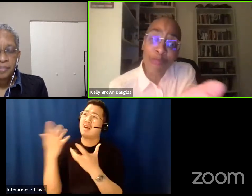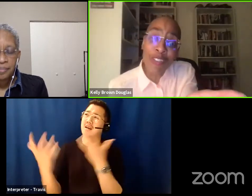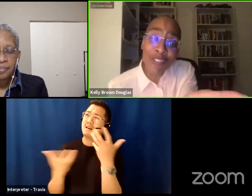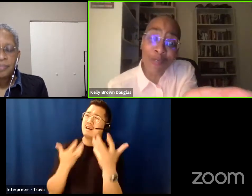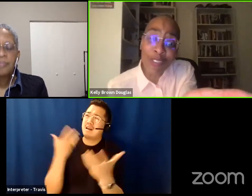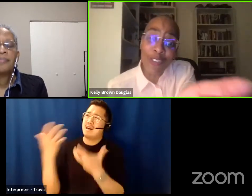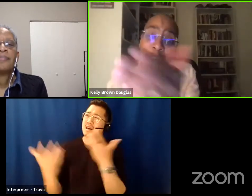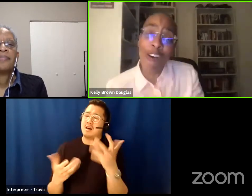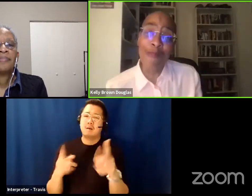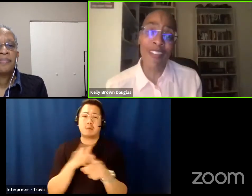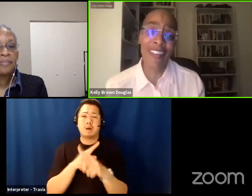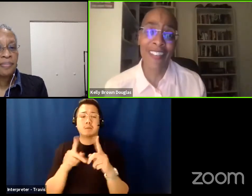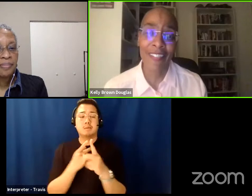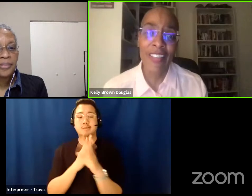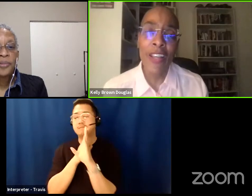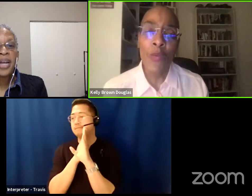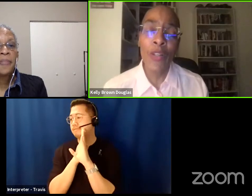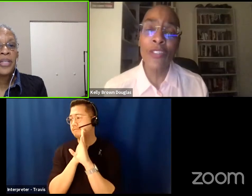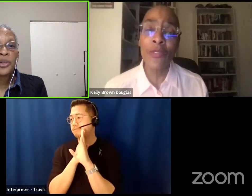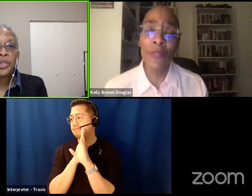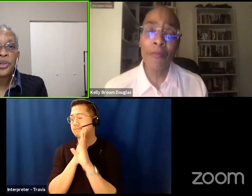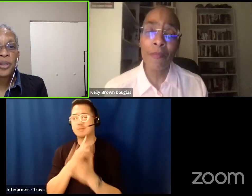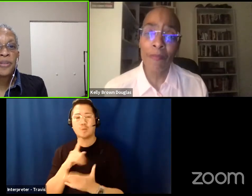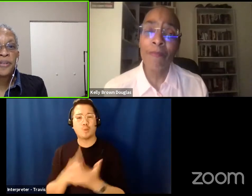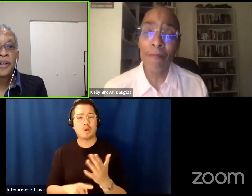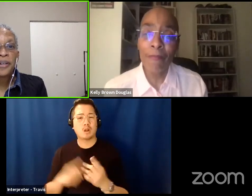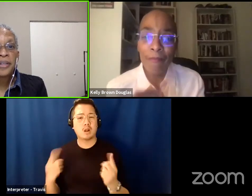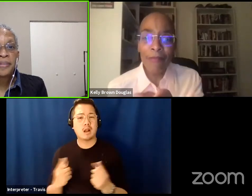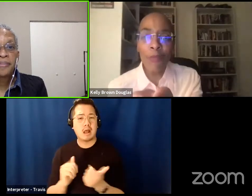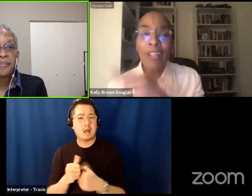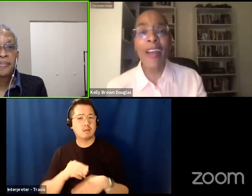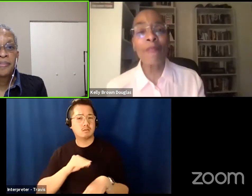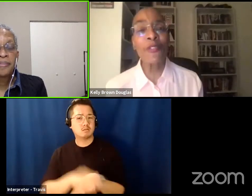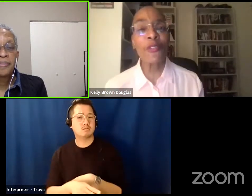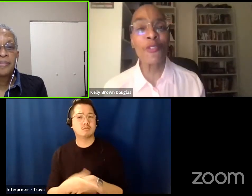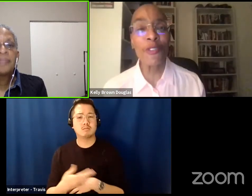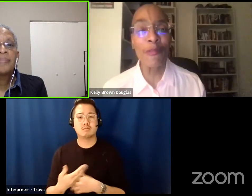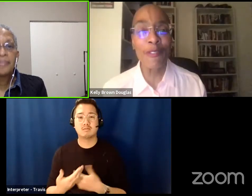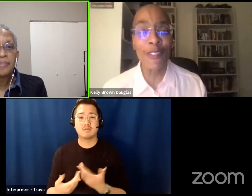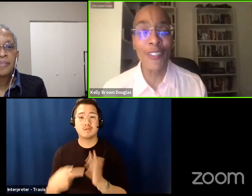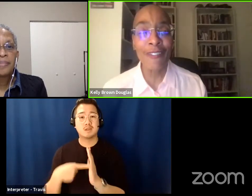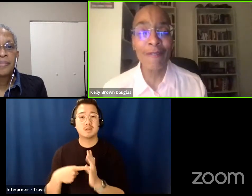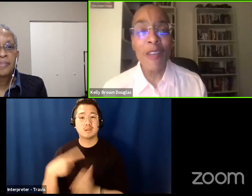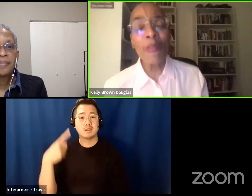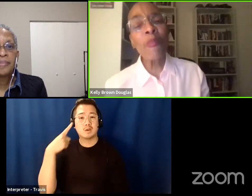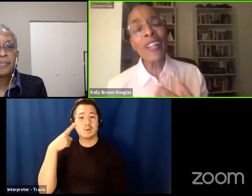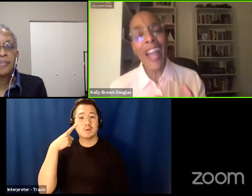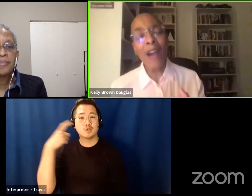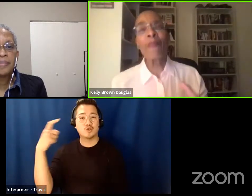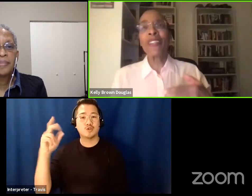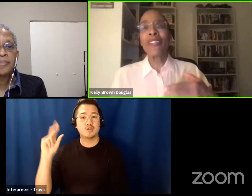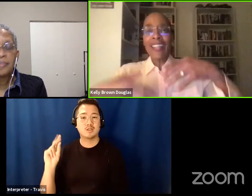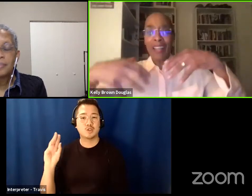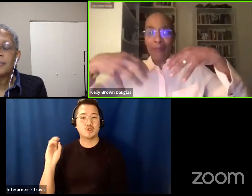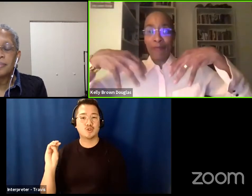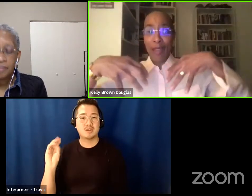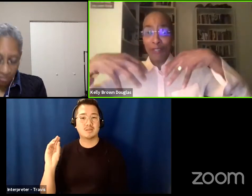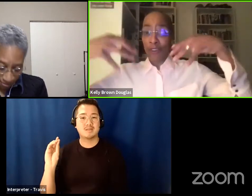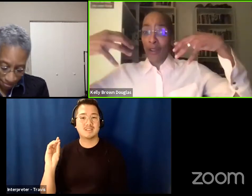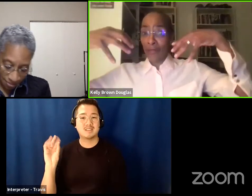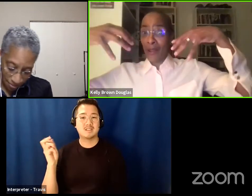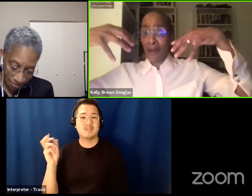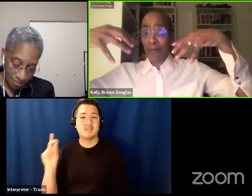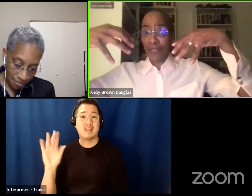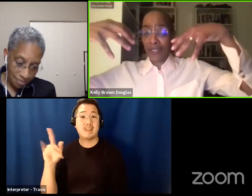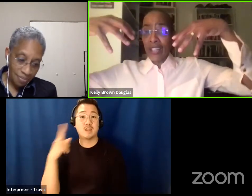harm? What's the harm there? What happens to a dream deferred? What happens to a dream deferred? But what happens, I mean,